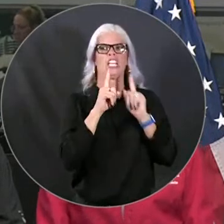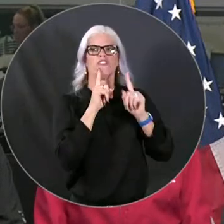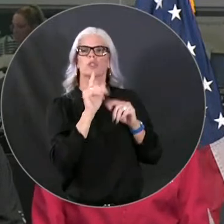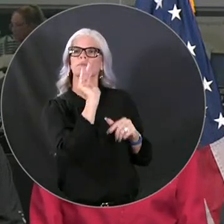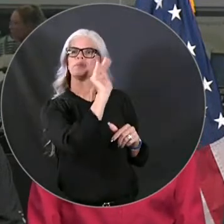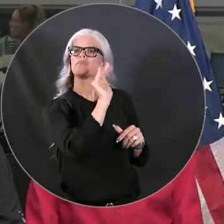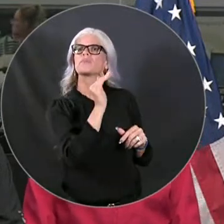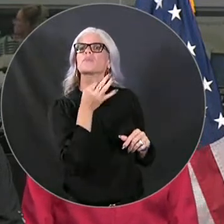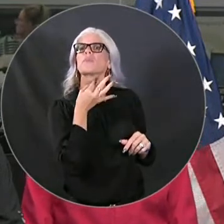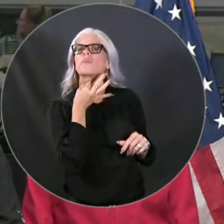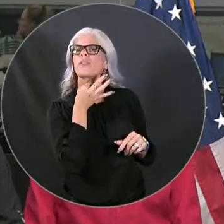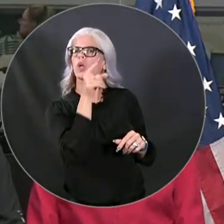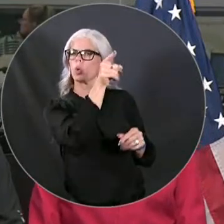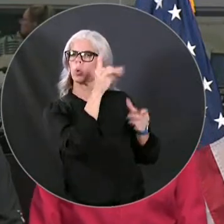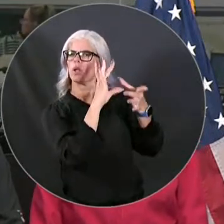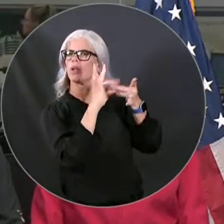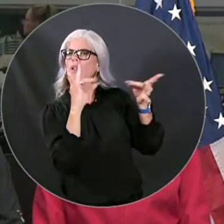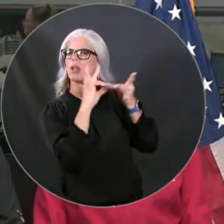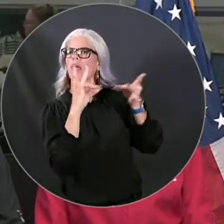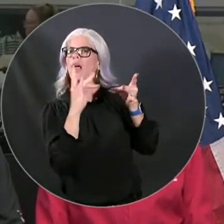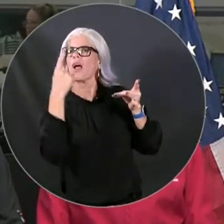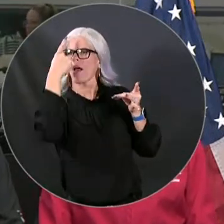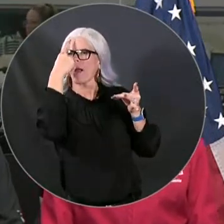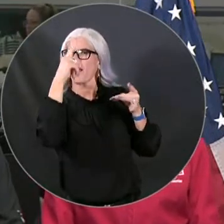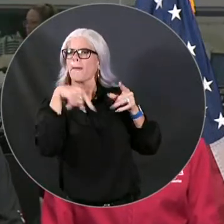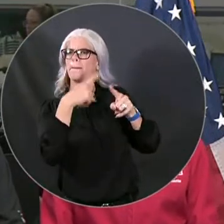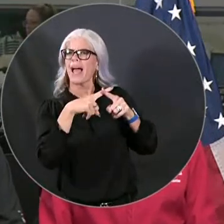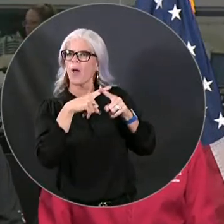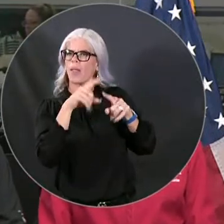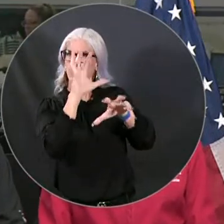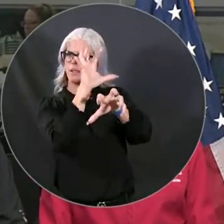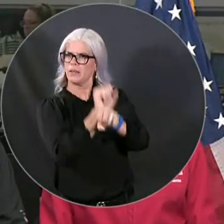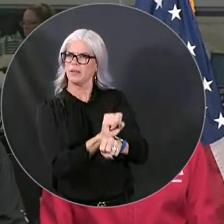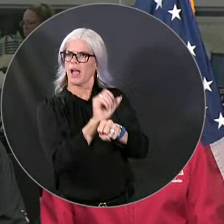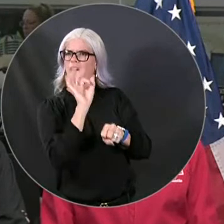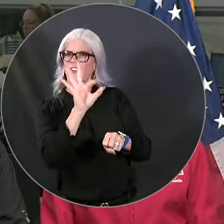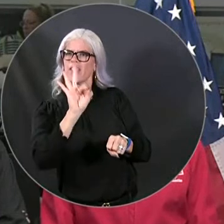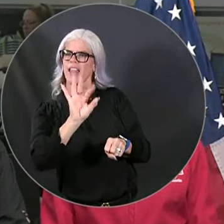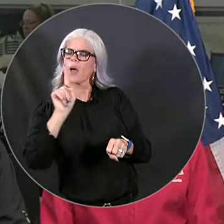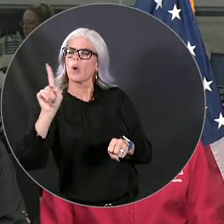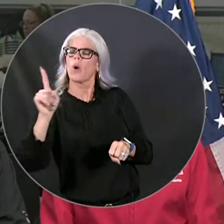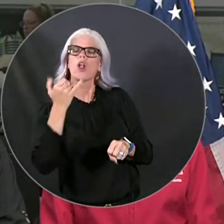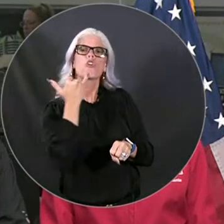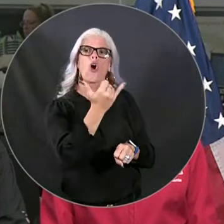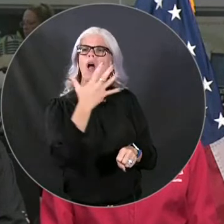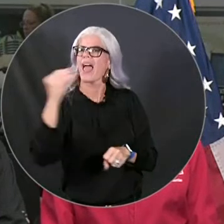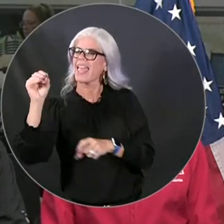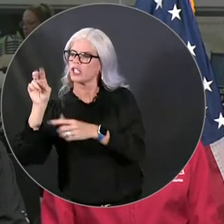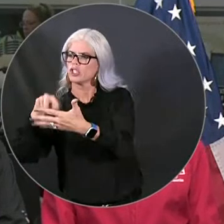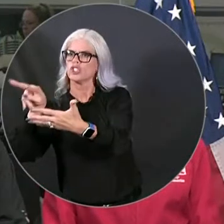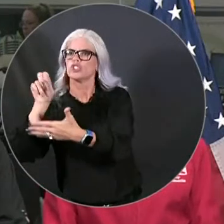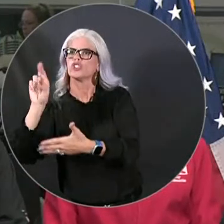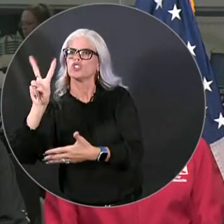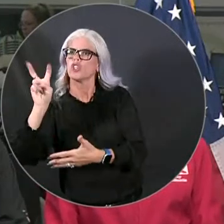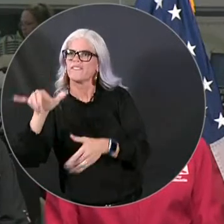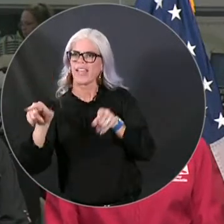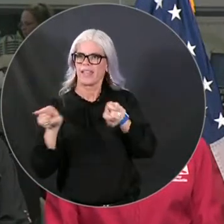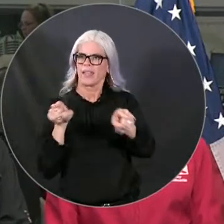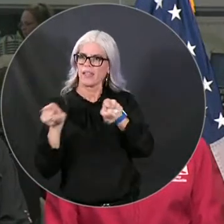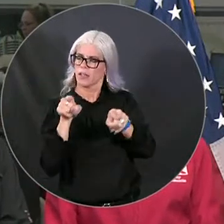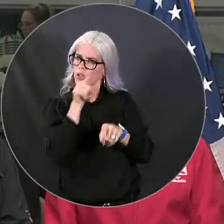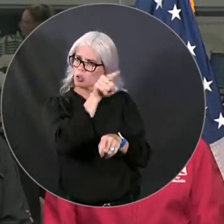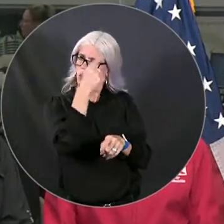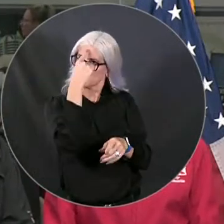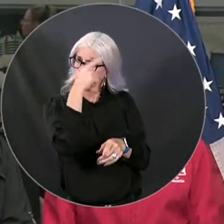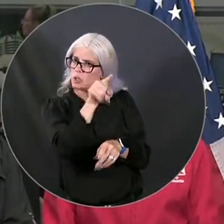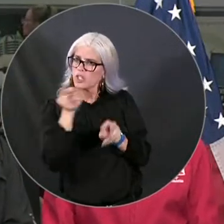for the 911 calls and the surveys. Is there an area that you're looking at that you can share? So I would say, I think Kevin can